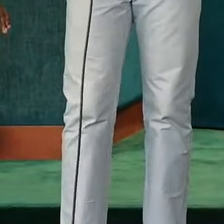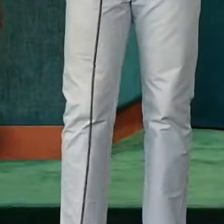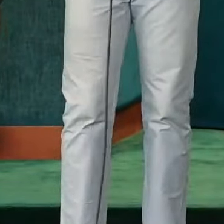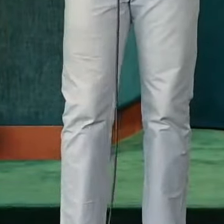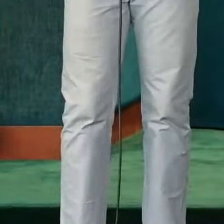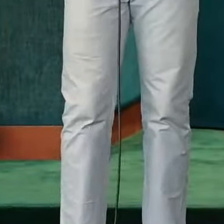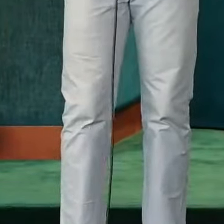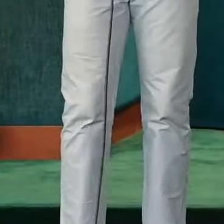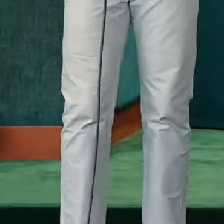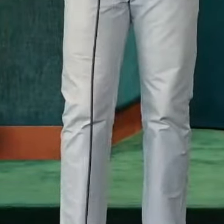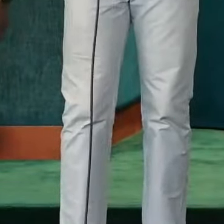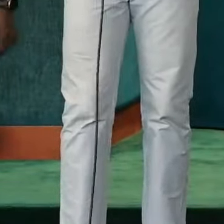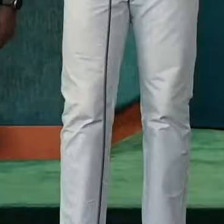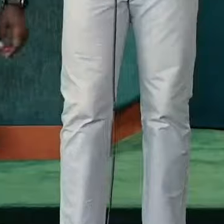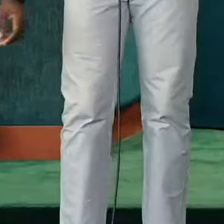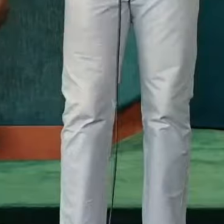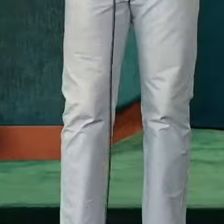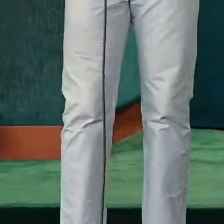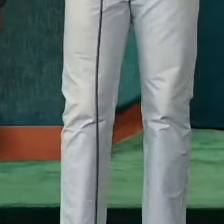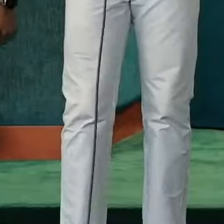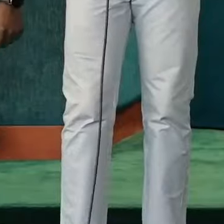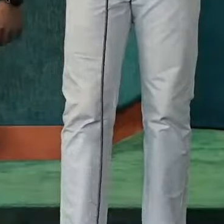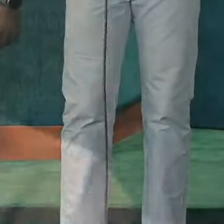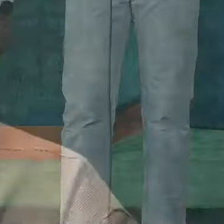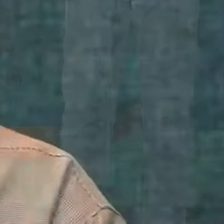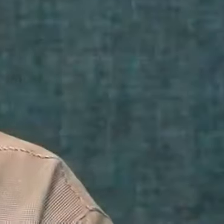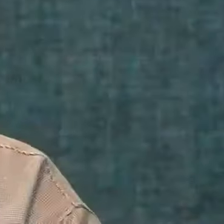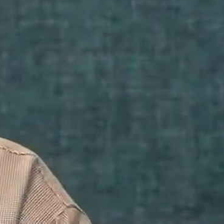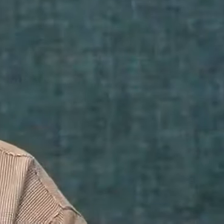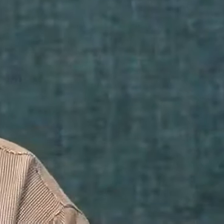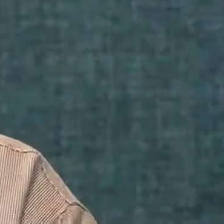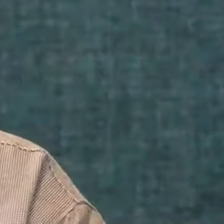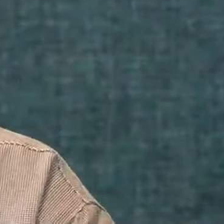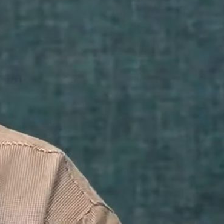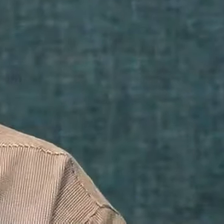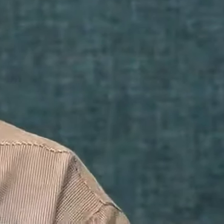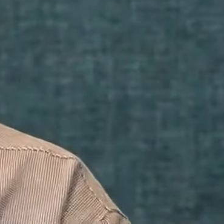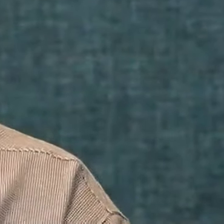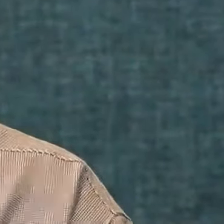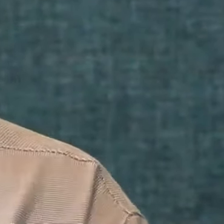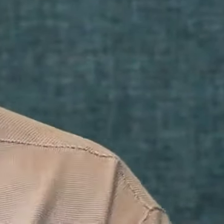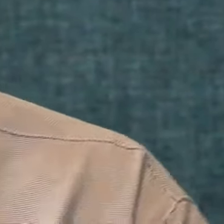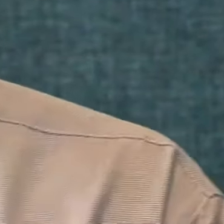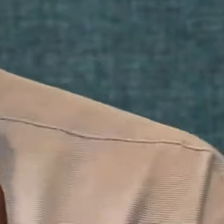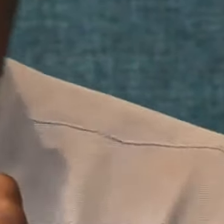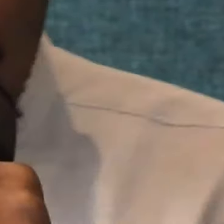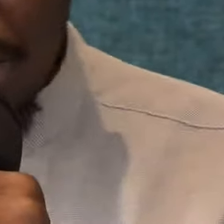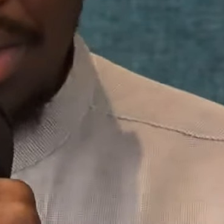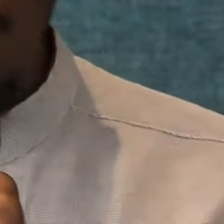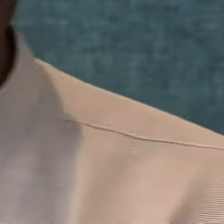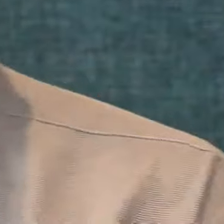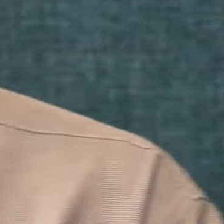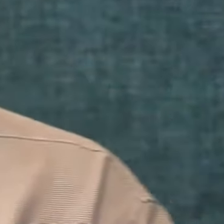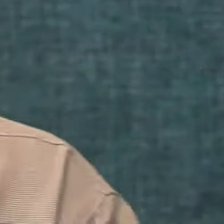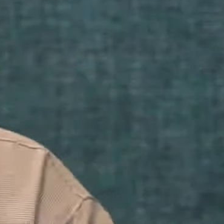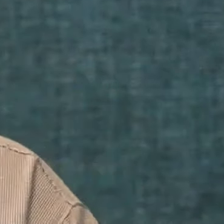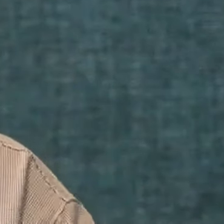be, still 'tis God's hand that leadeth me.